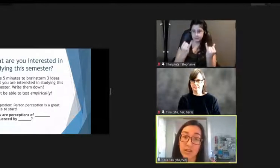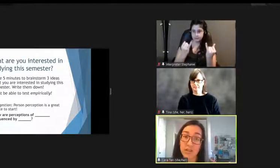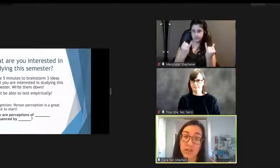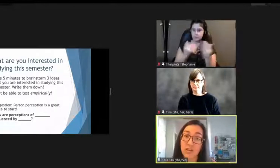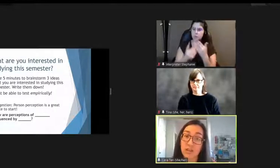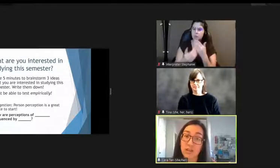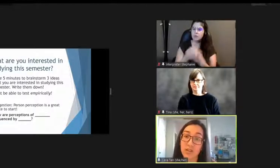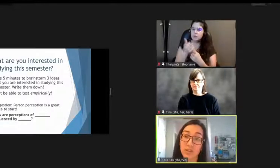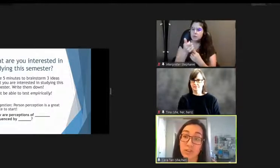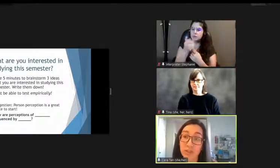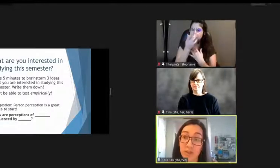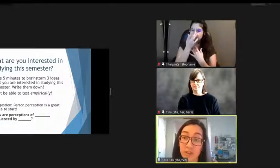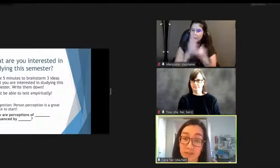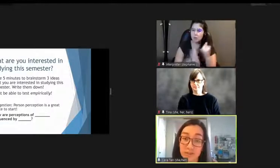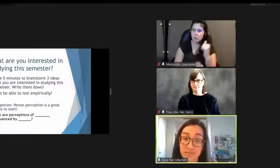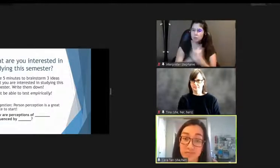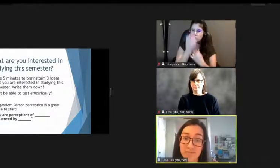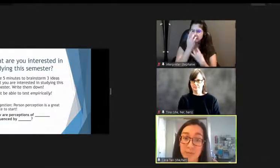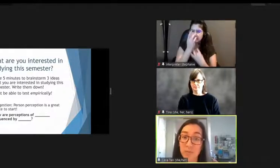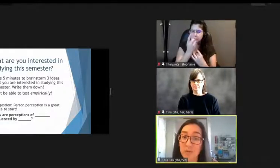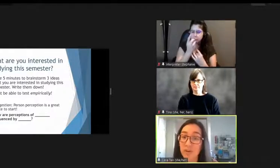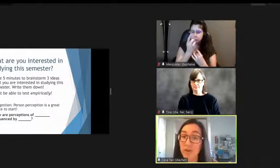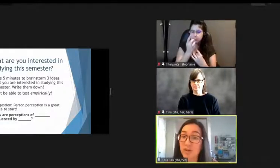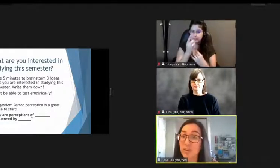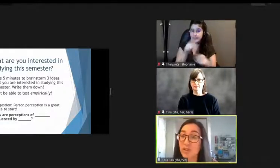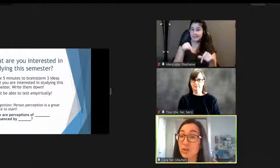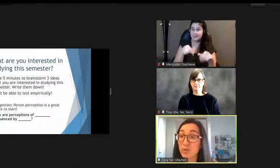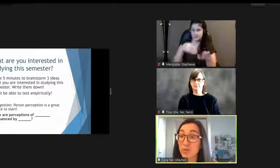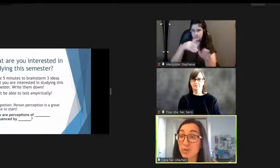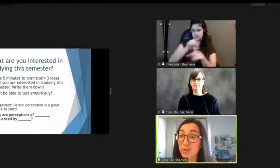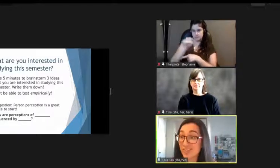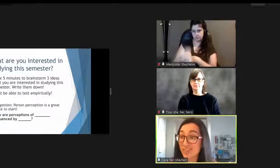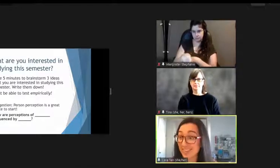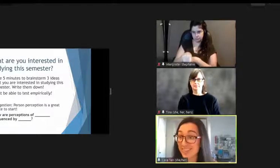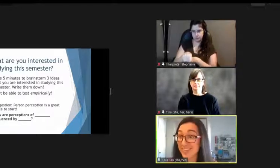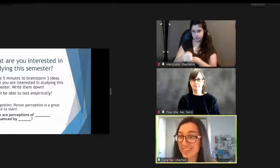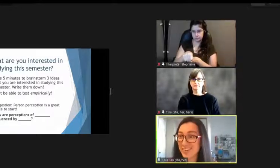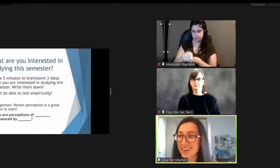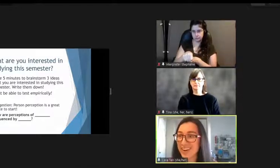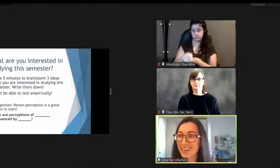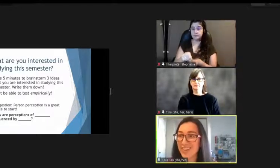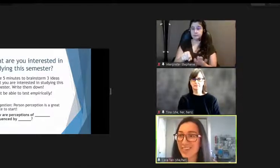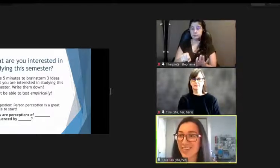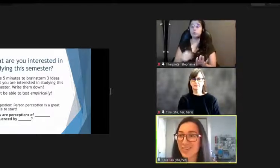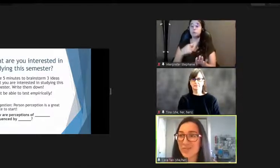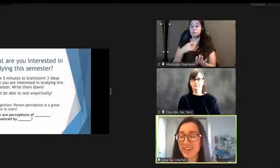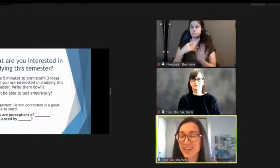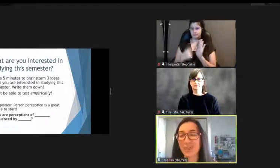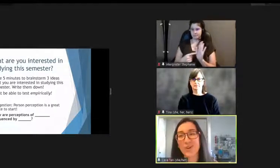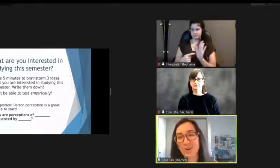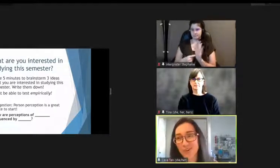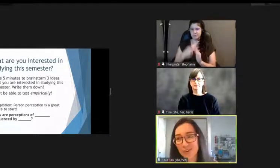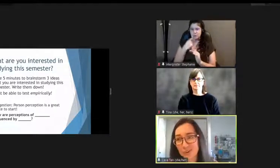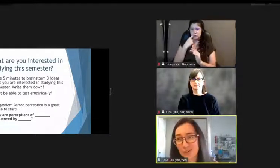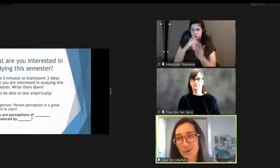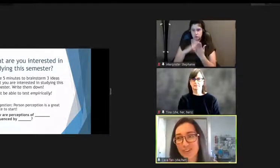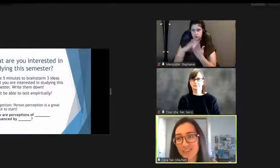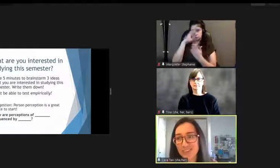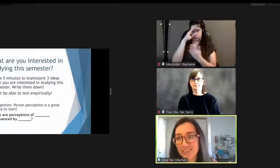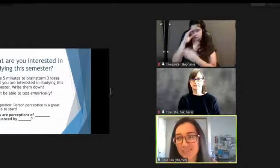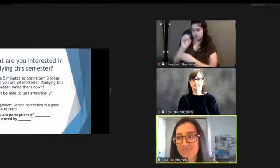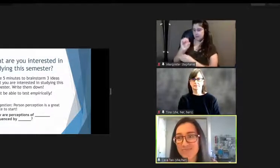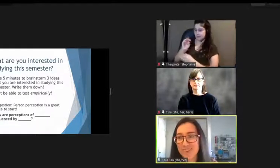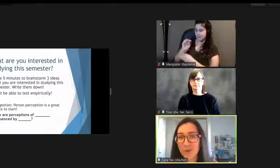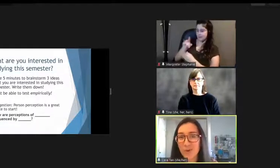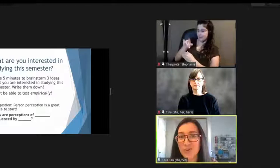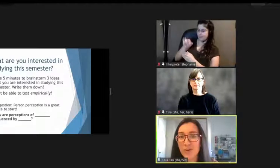in for this semester. So remember, you just learned about how to make empirical research